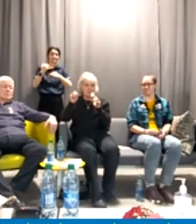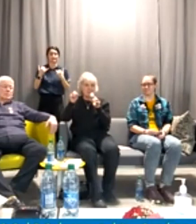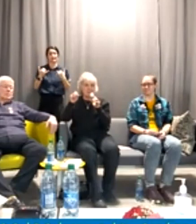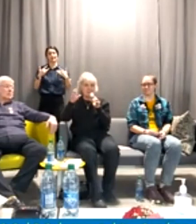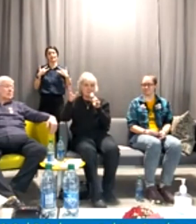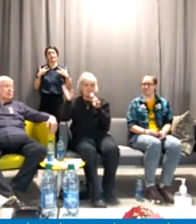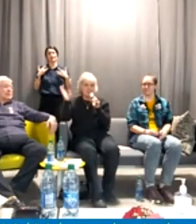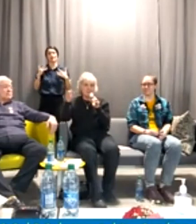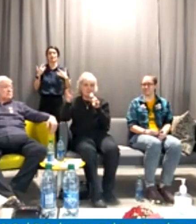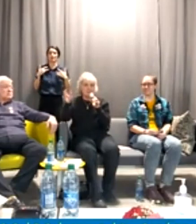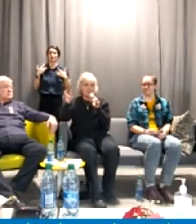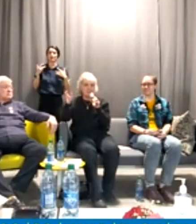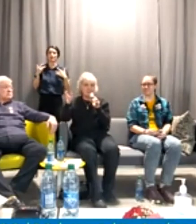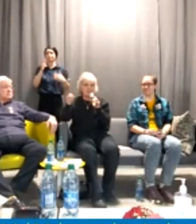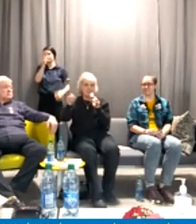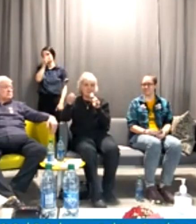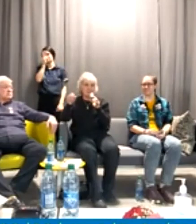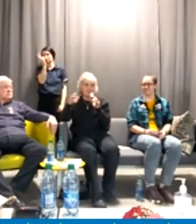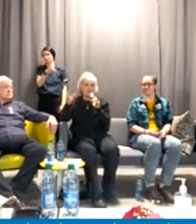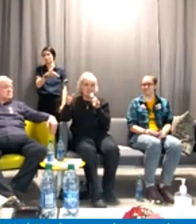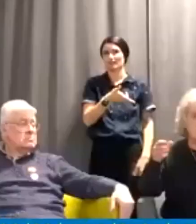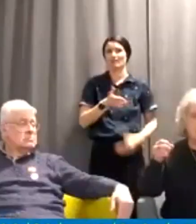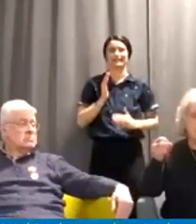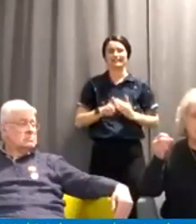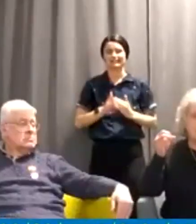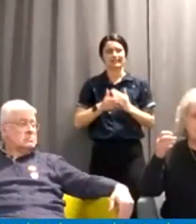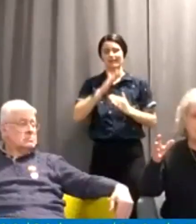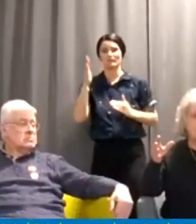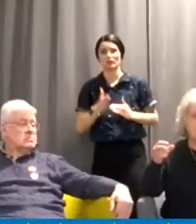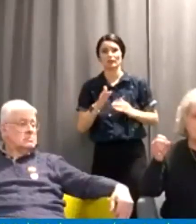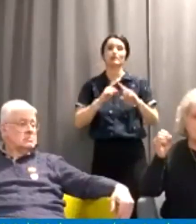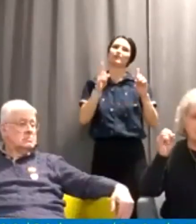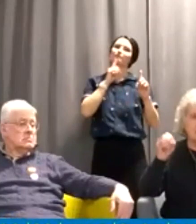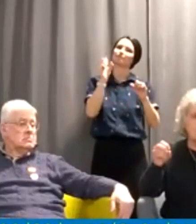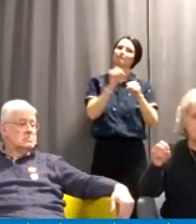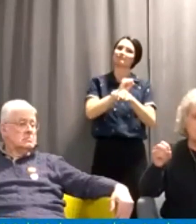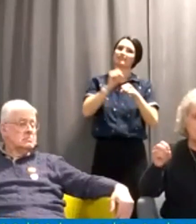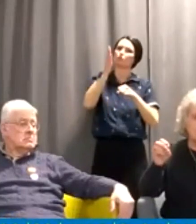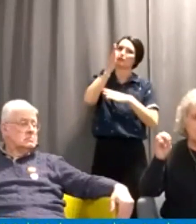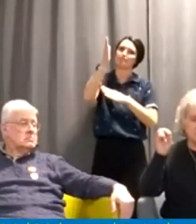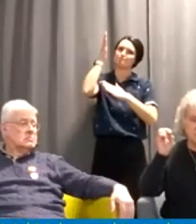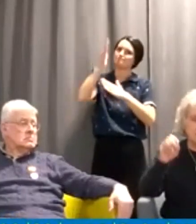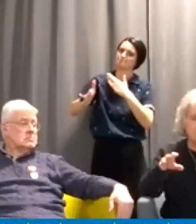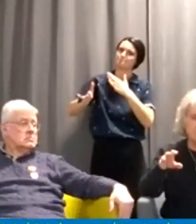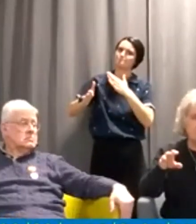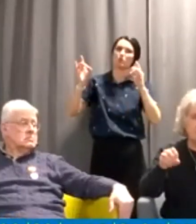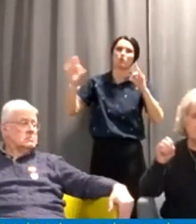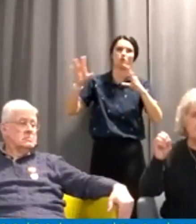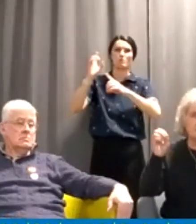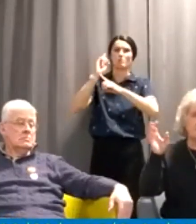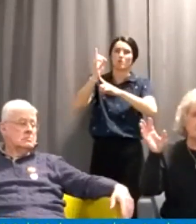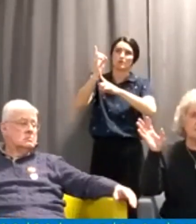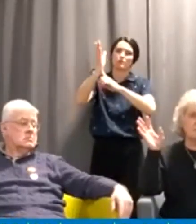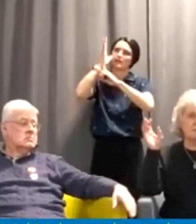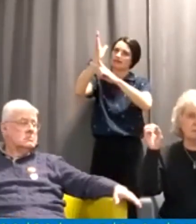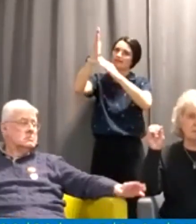day and not seeing any end in sight. So just really know that it'll end, that horrible moment, and tomorrow's a new day. It sounds